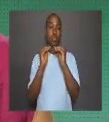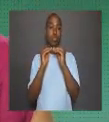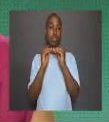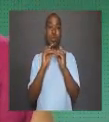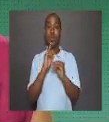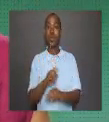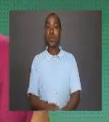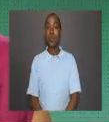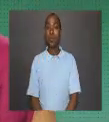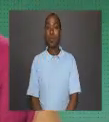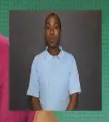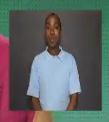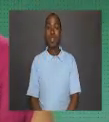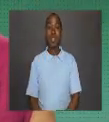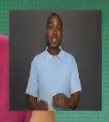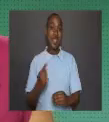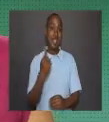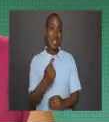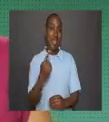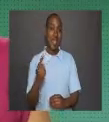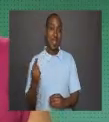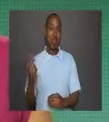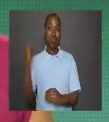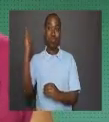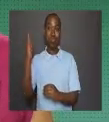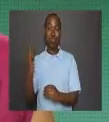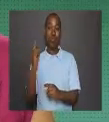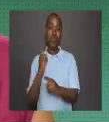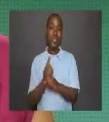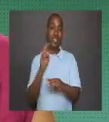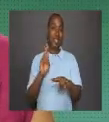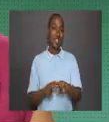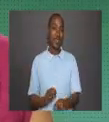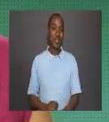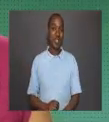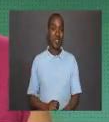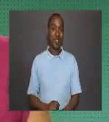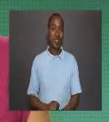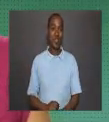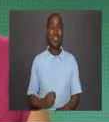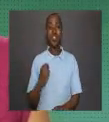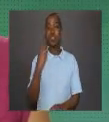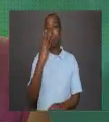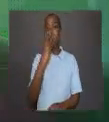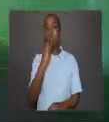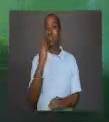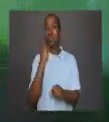Were you able to label each diagram correctly? I am sure you did an excellent